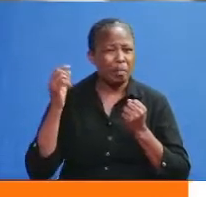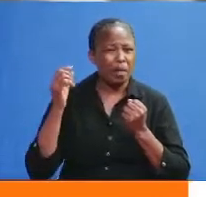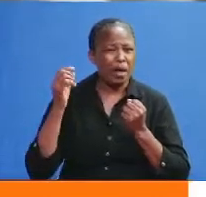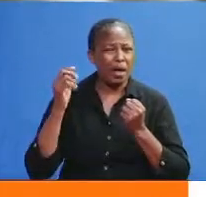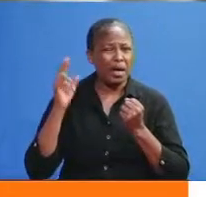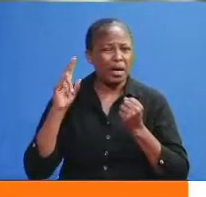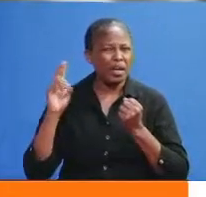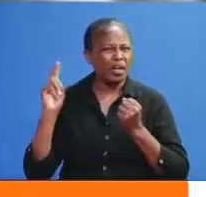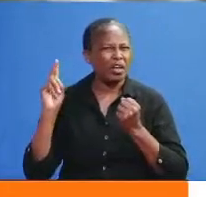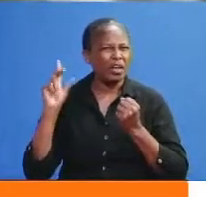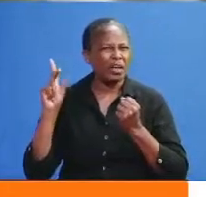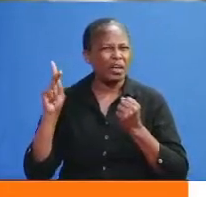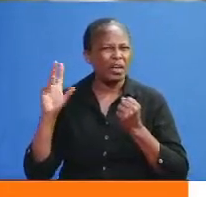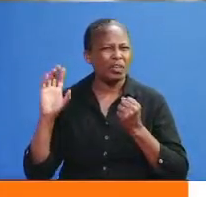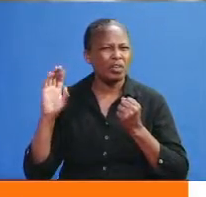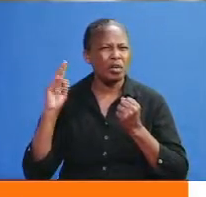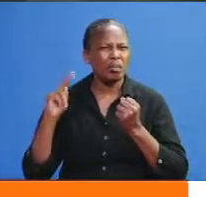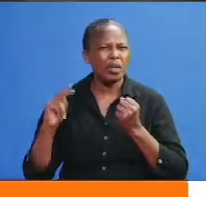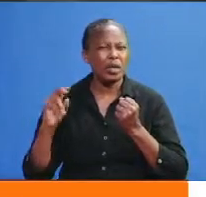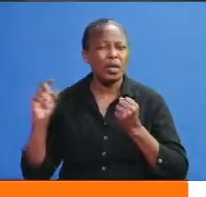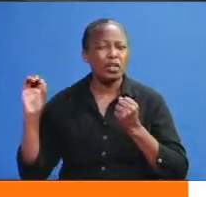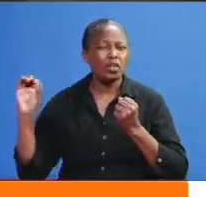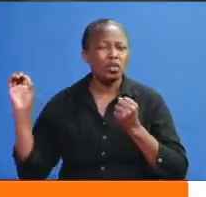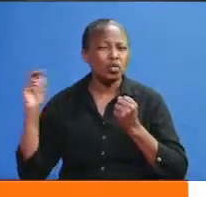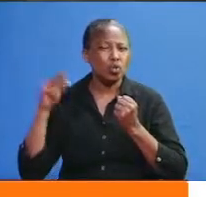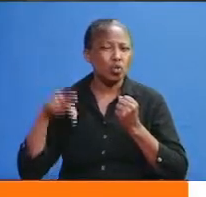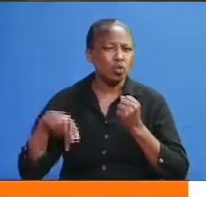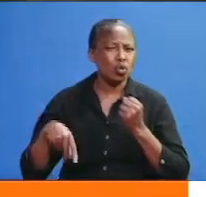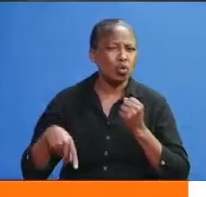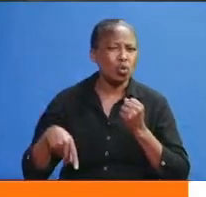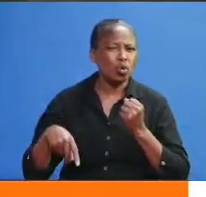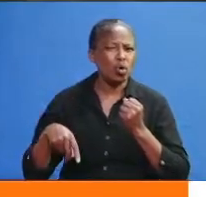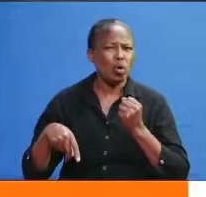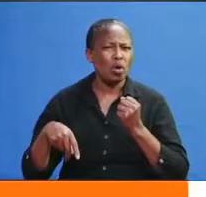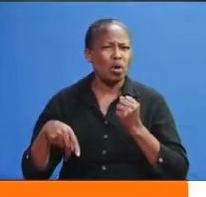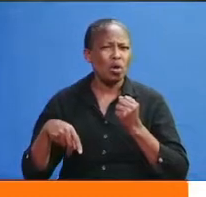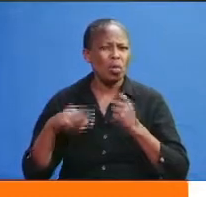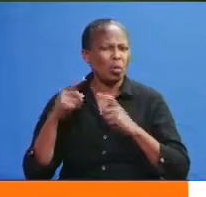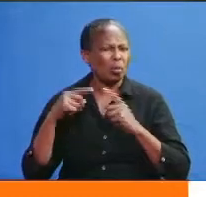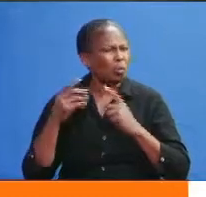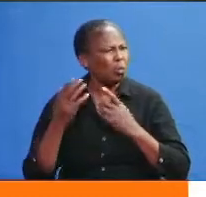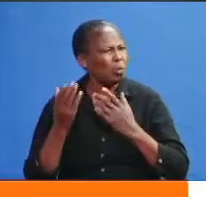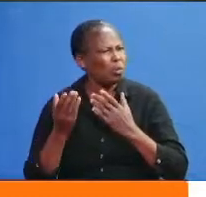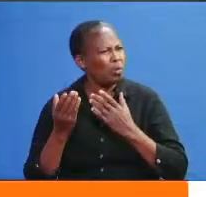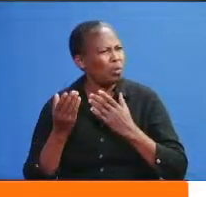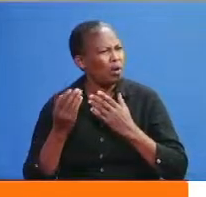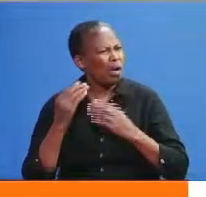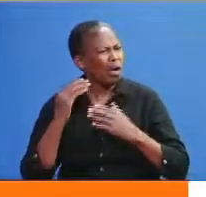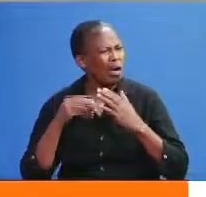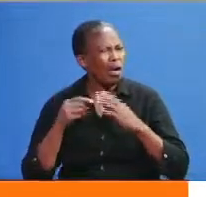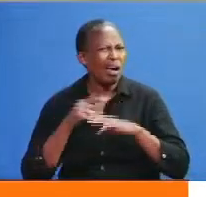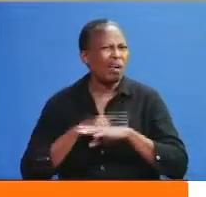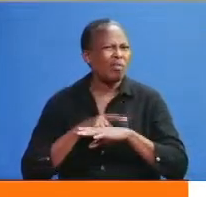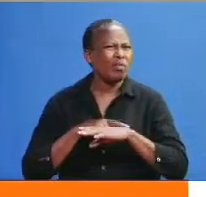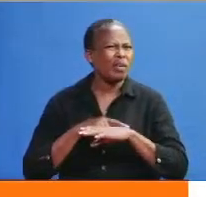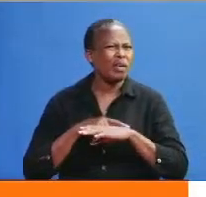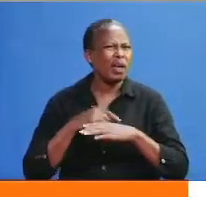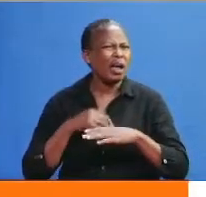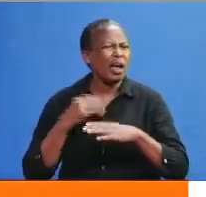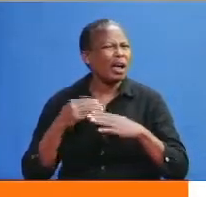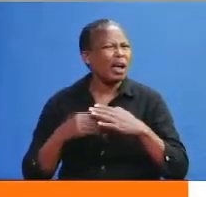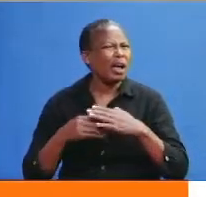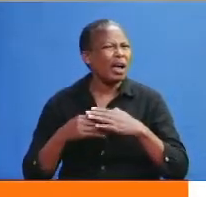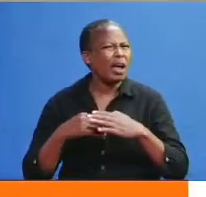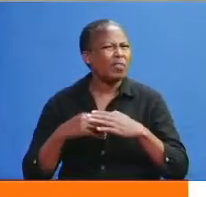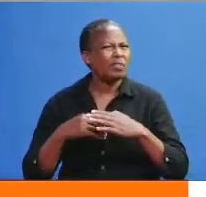KCQ007P, is seen driving off from the facility with the guards waving by. A few seconds after leaving, his